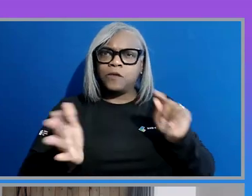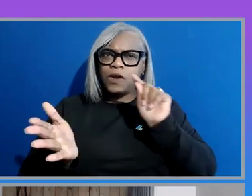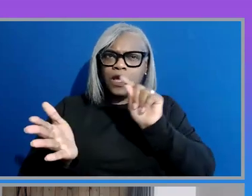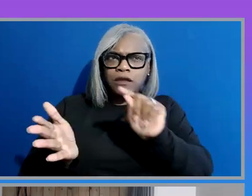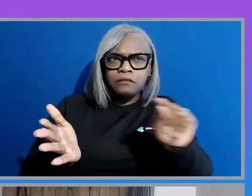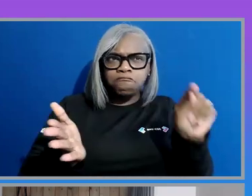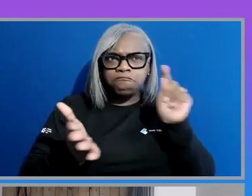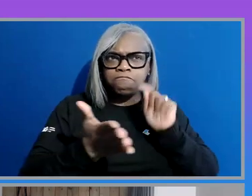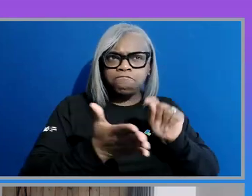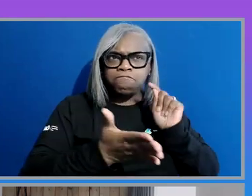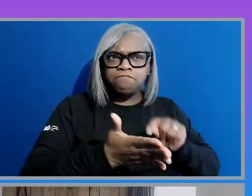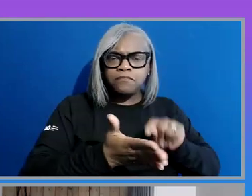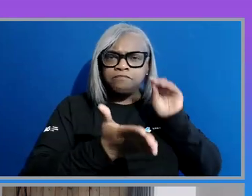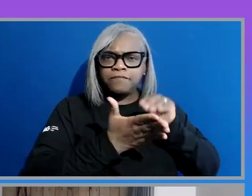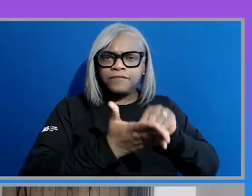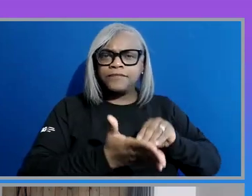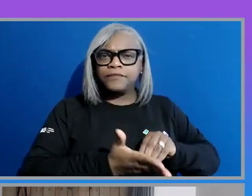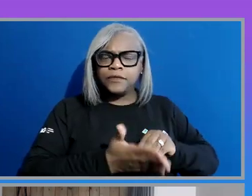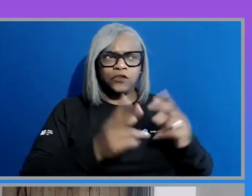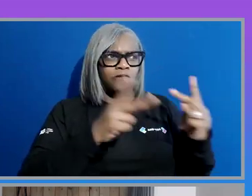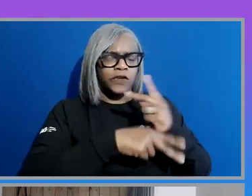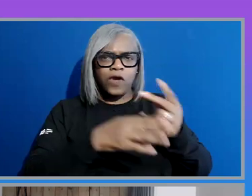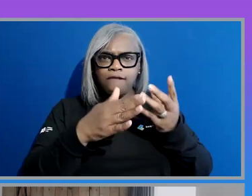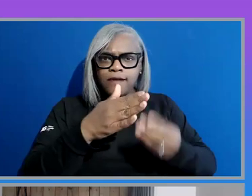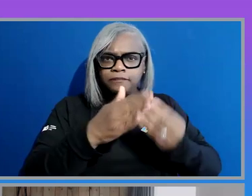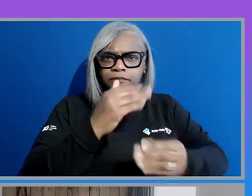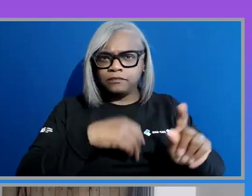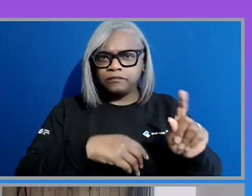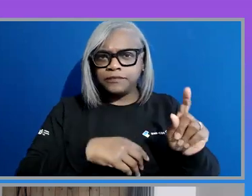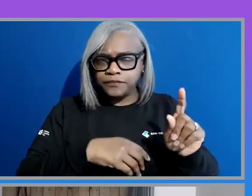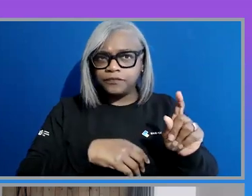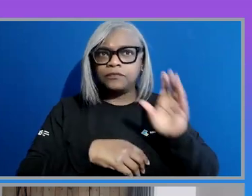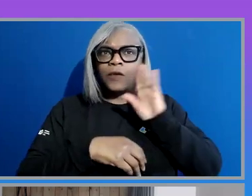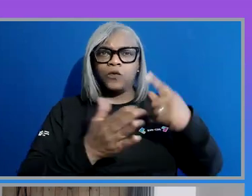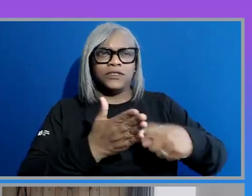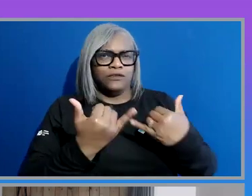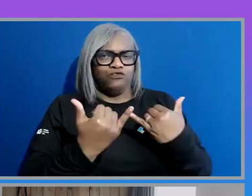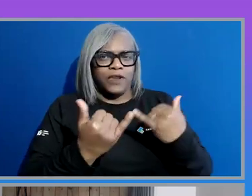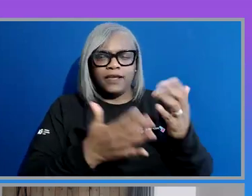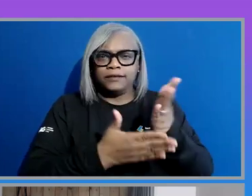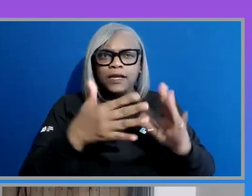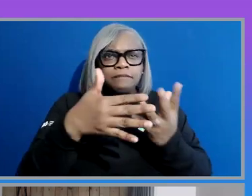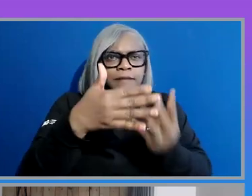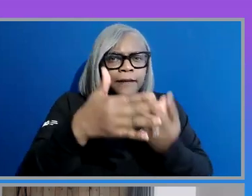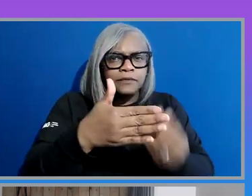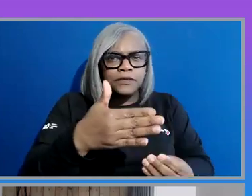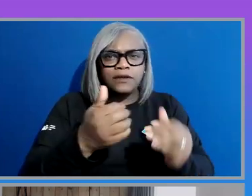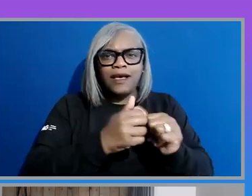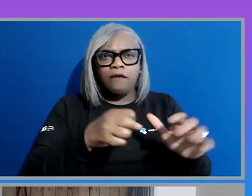where were the gaps? And that's kind of what I want to talk about today, some of the gaps and what we can do about